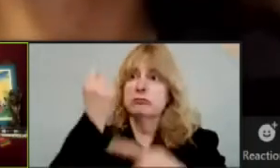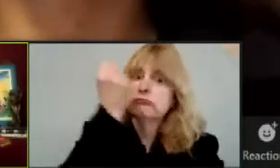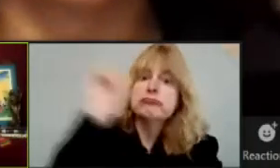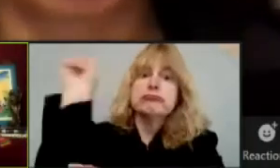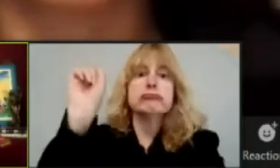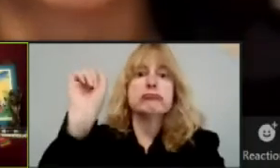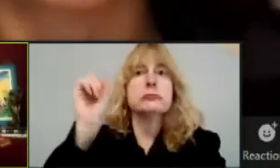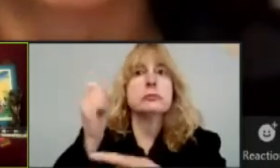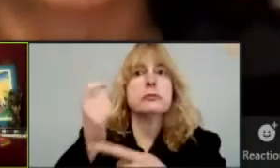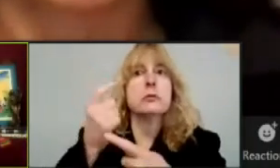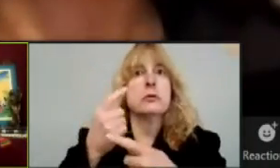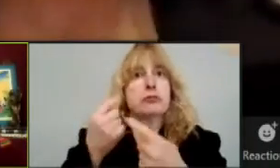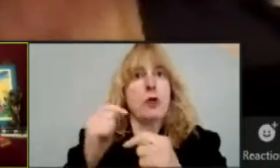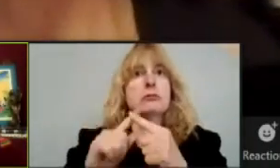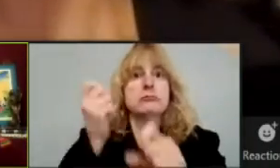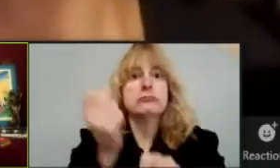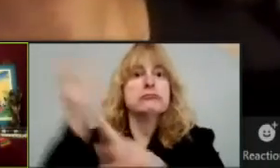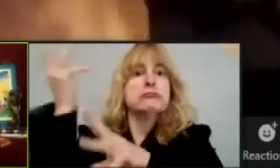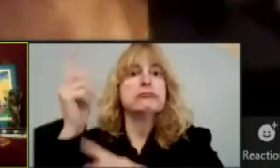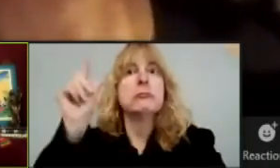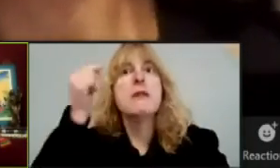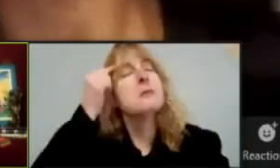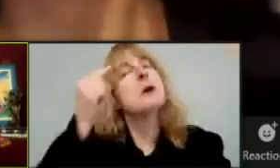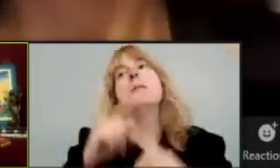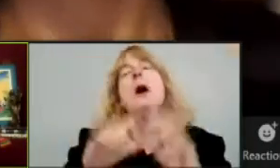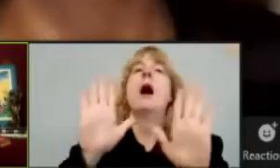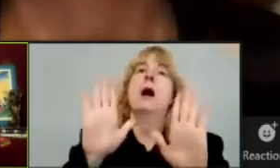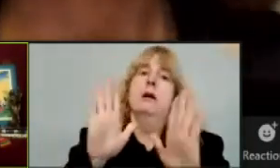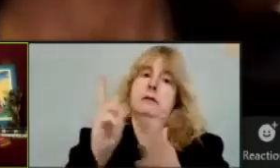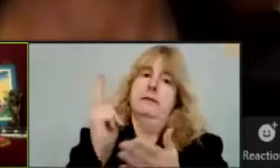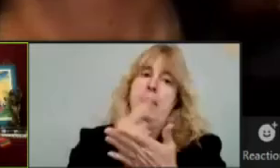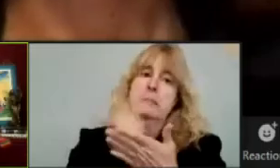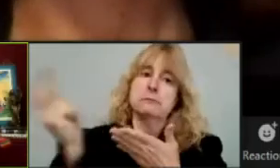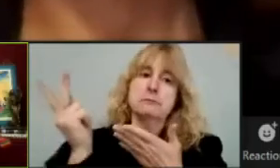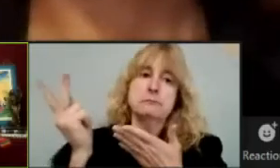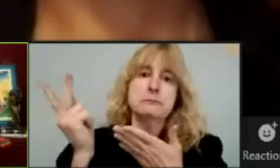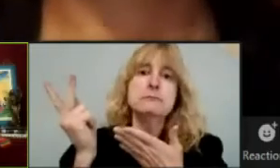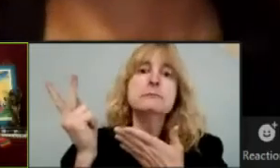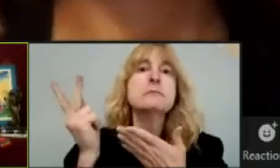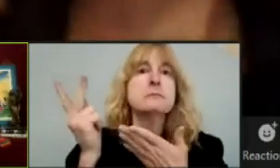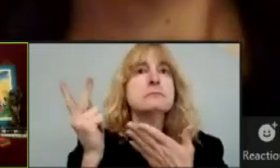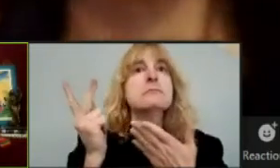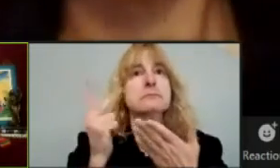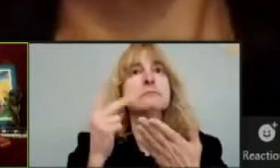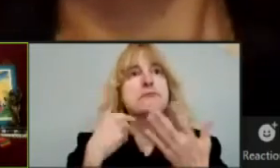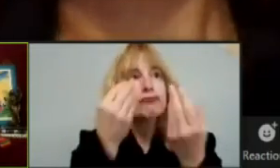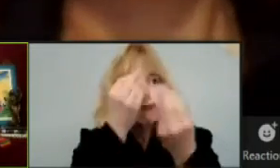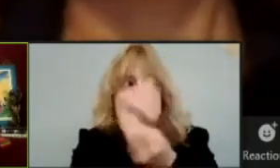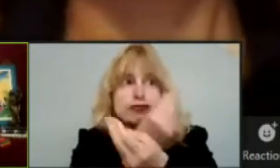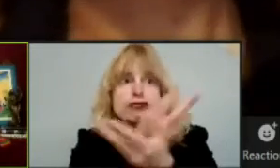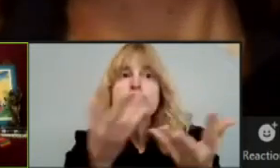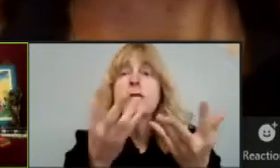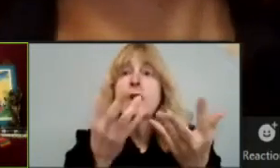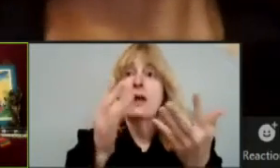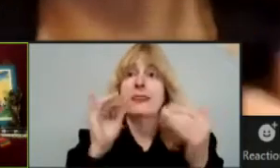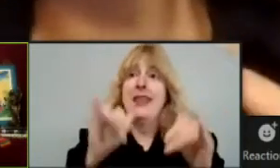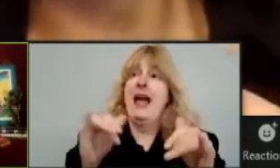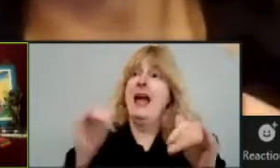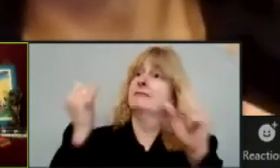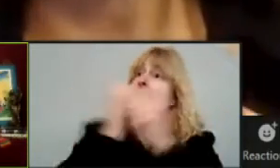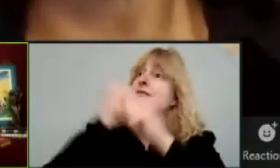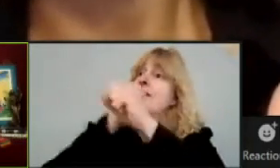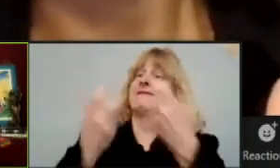again, they failed. However, families, we want to let you know that this fight is not over, because we need